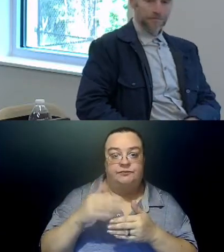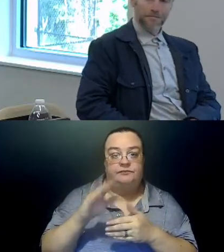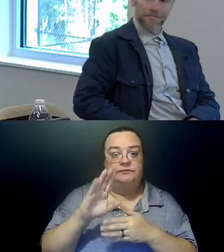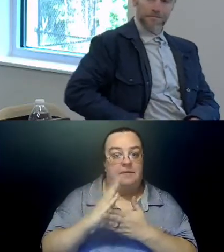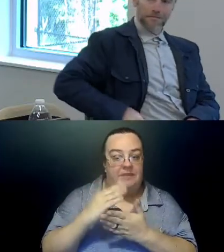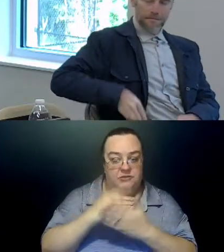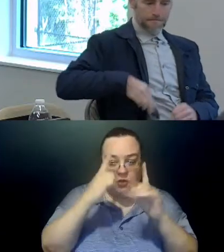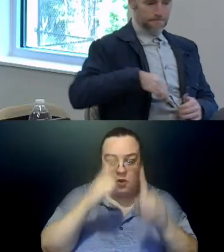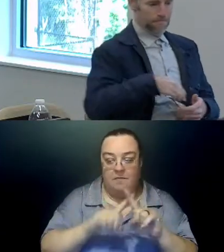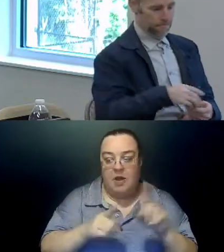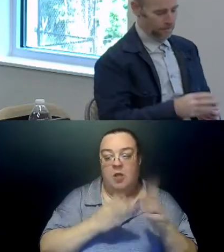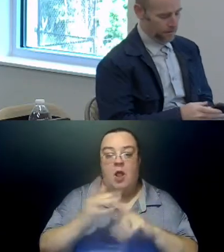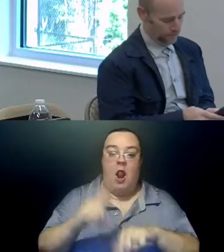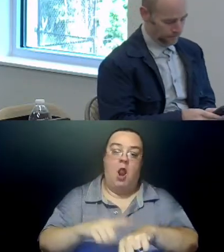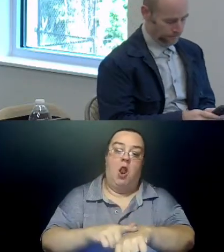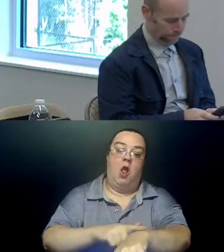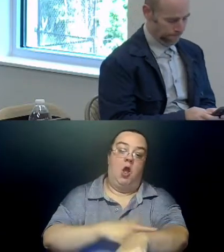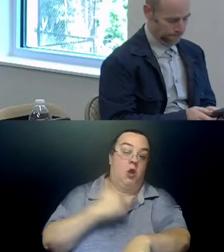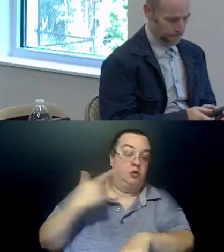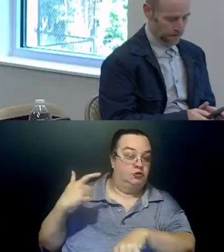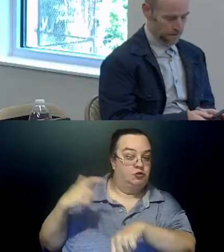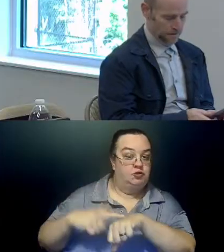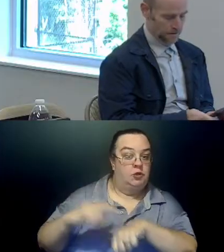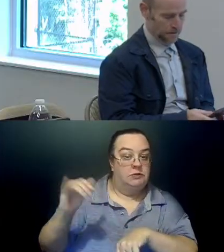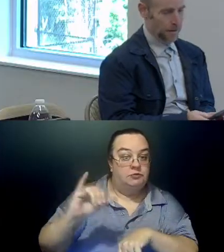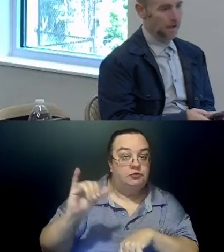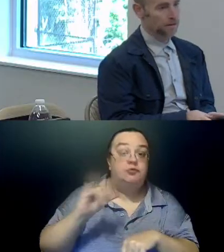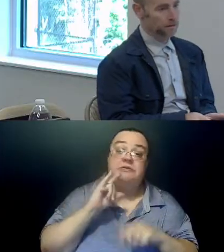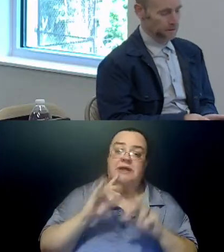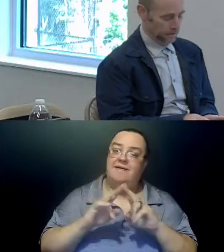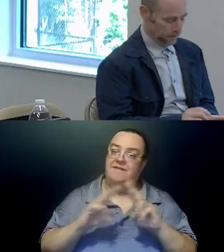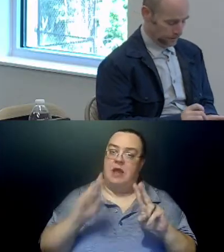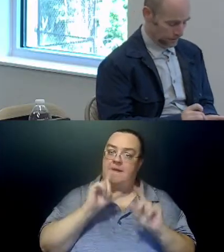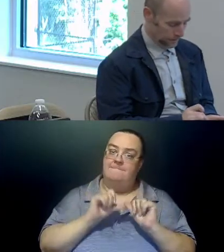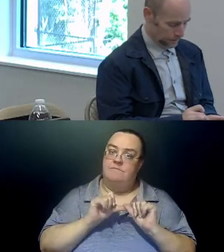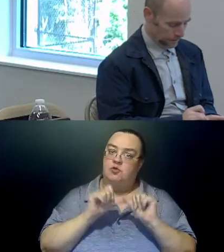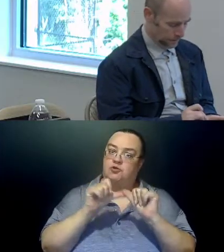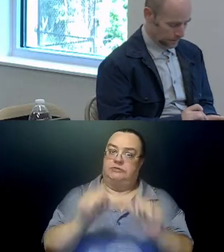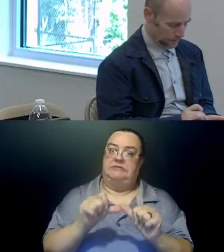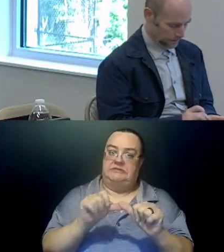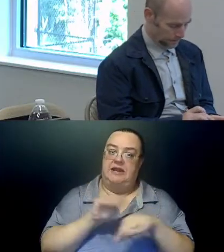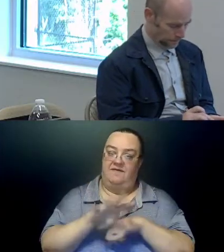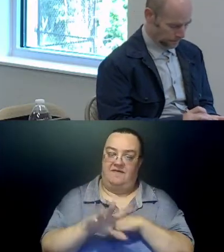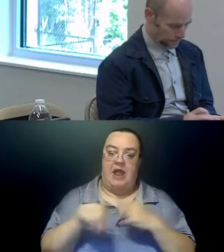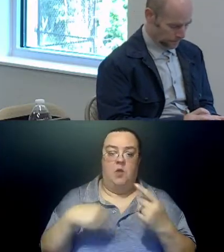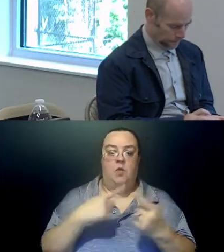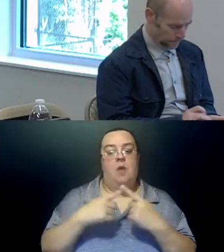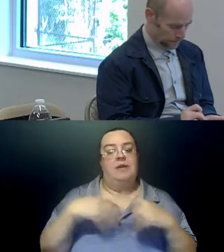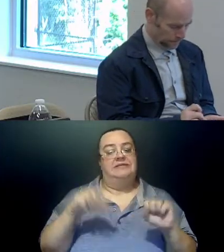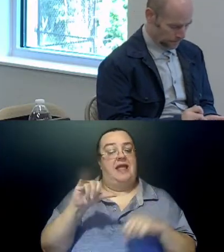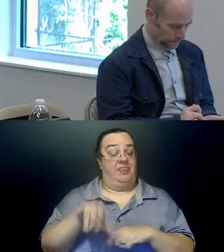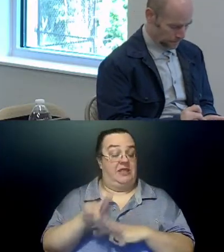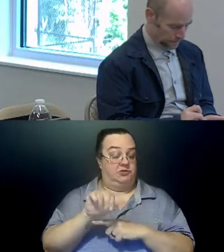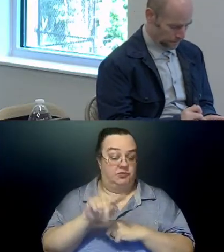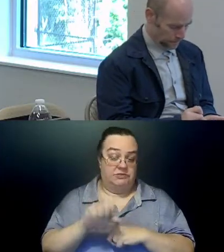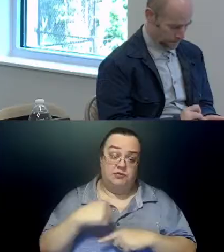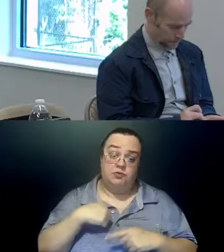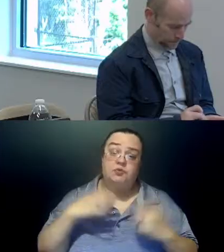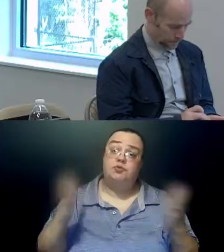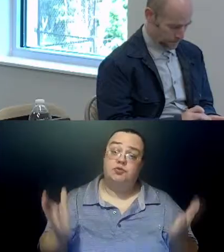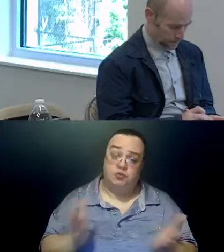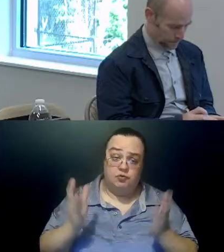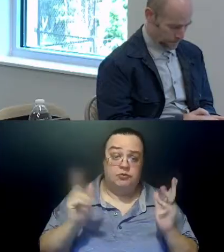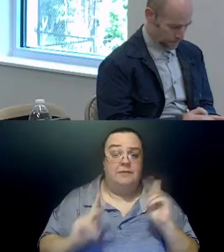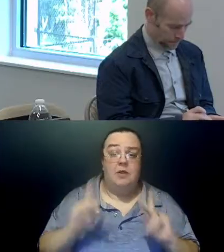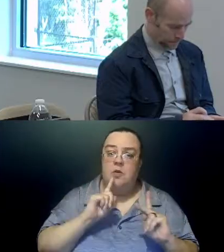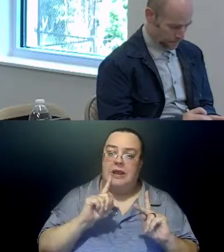long, long horizon. It's a very persistent effect when we take these rates. So I encourage people to take a long